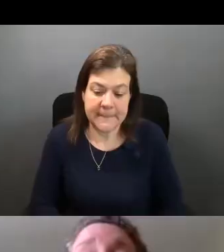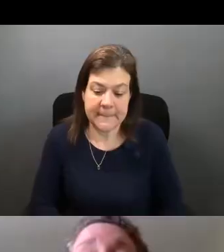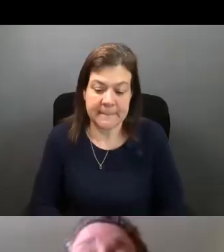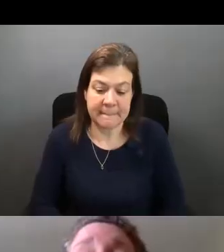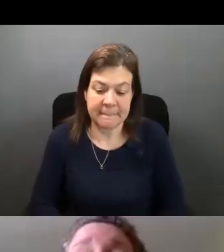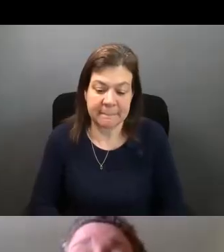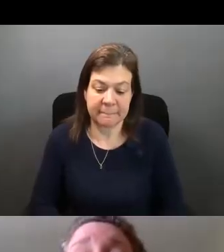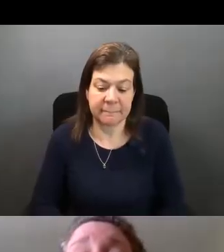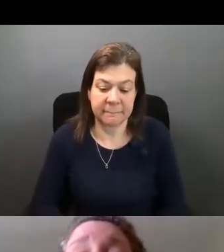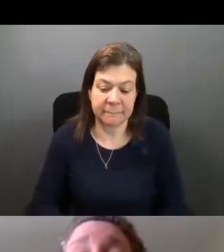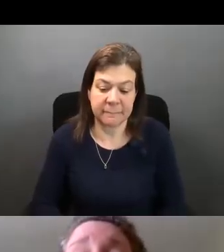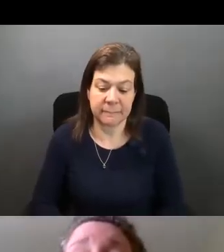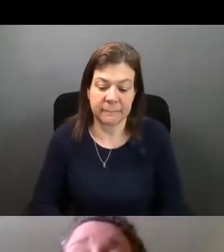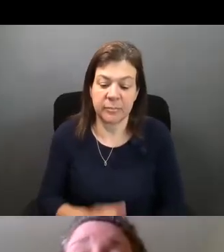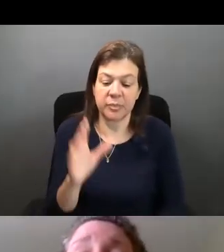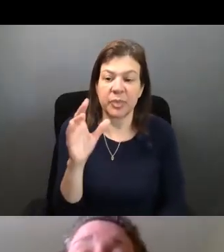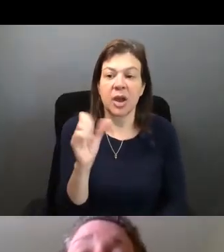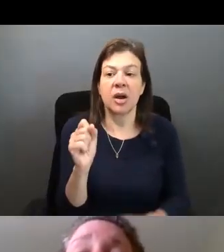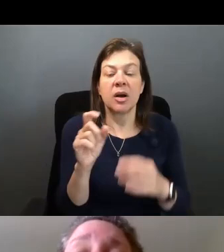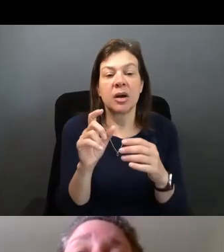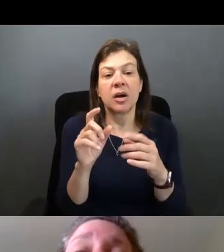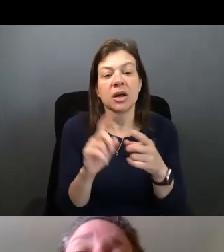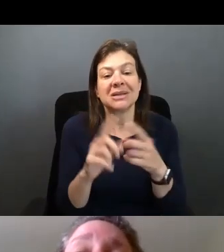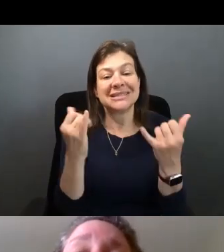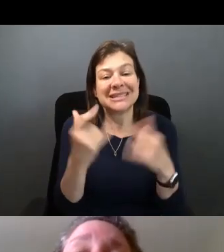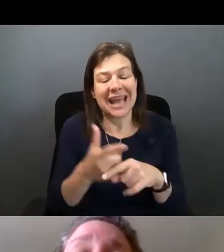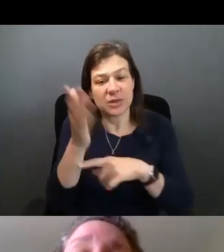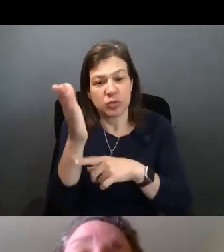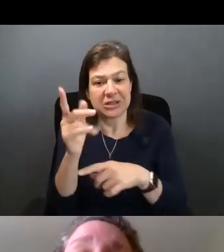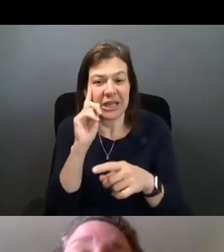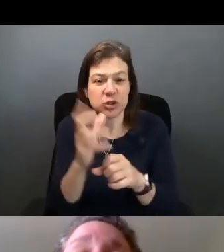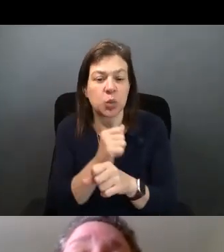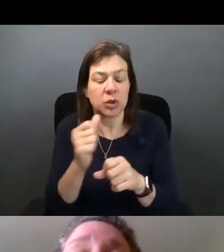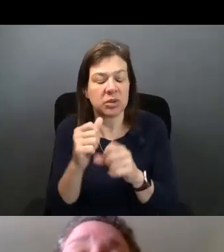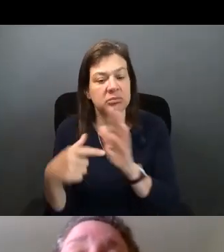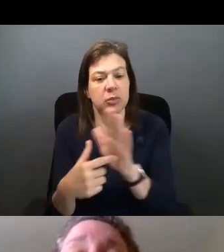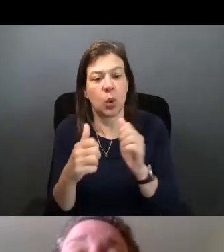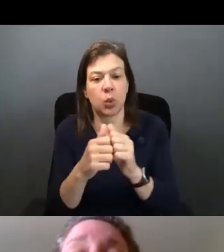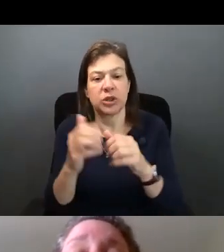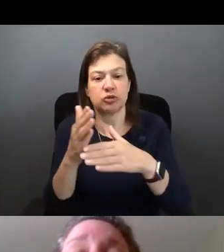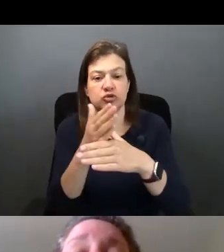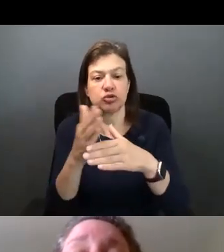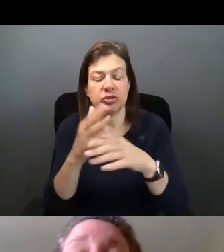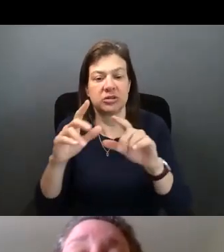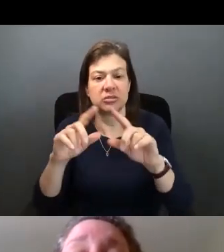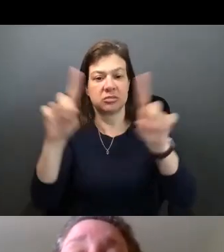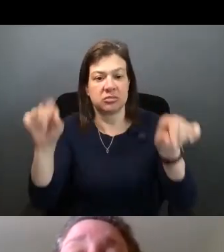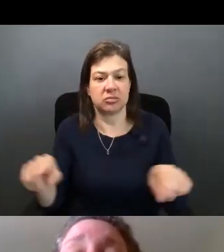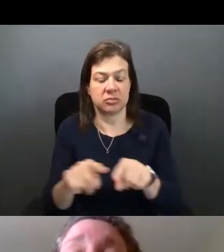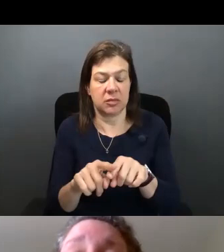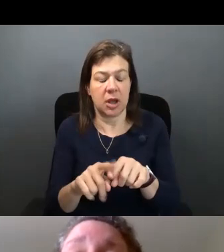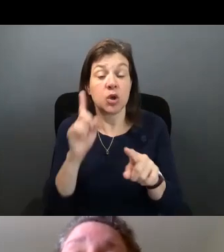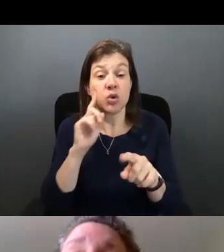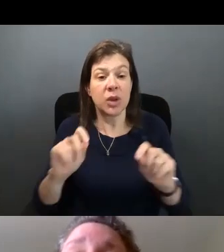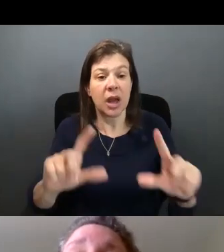Changing your view. Today's presentation will be conducted over a screen share. You can adjust your view by zooming in